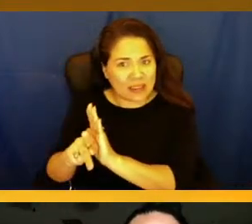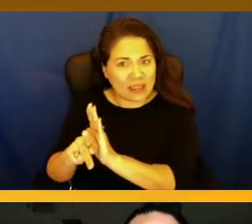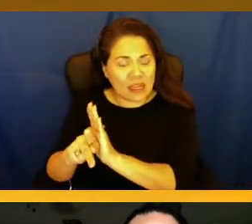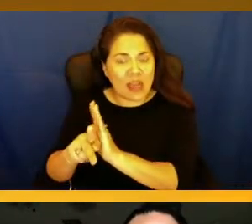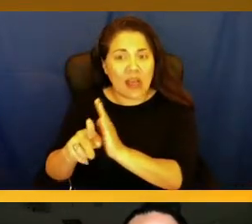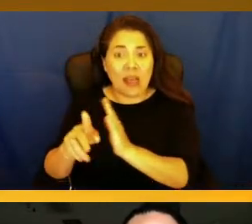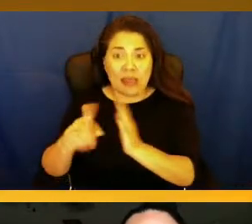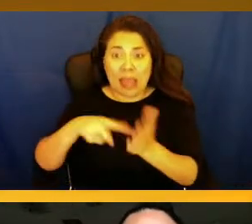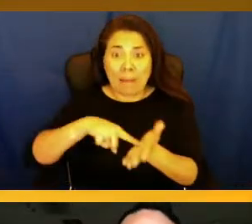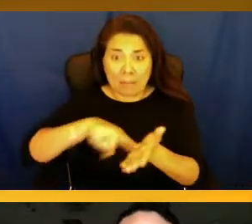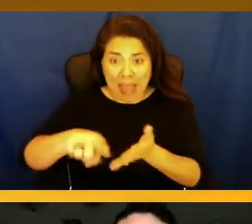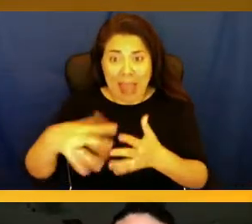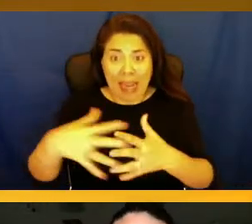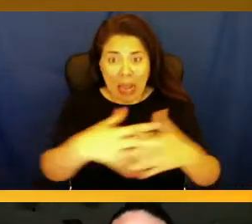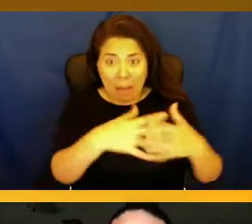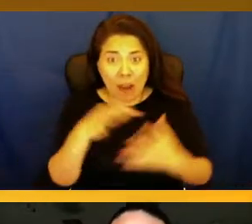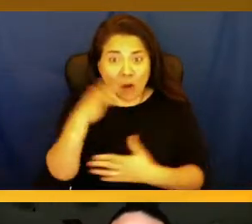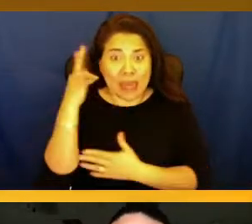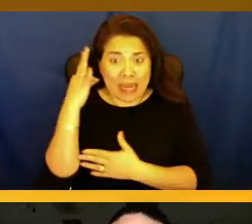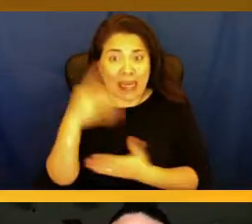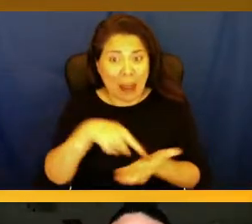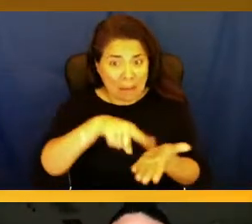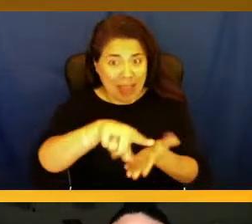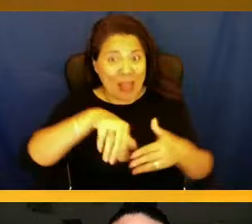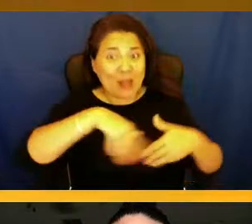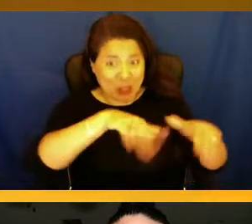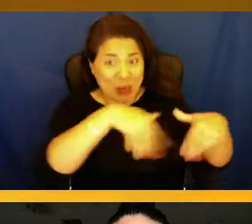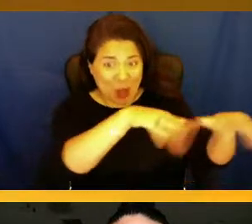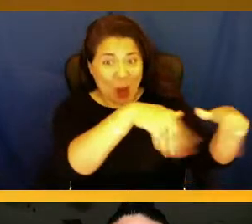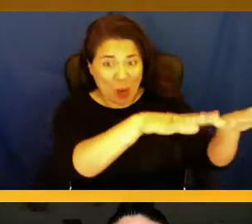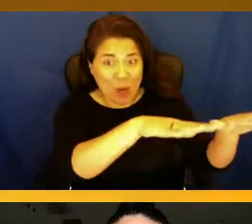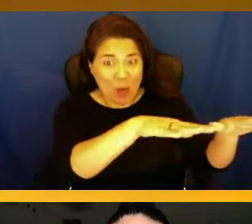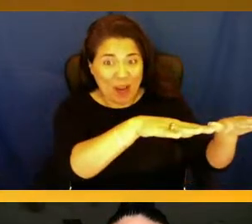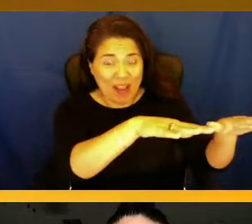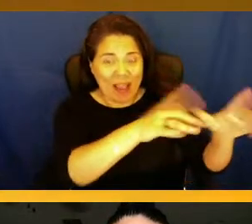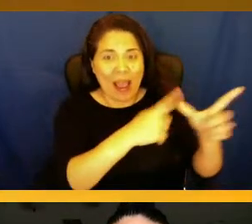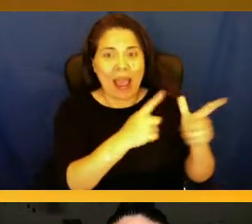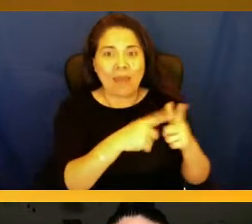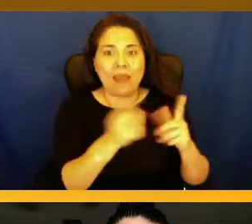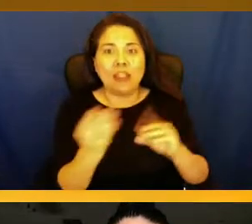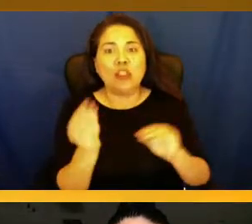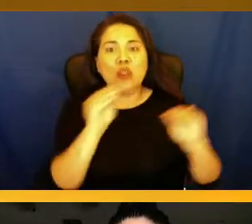paid American Indians to leave the reservations to move into